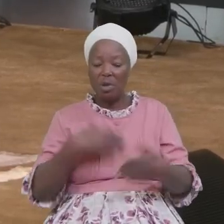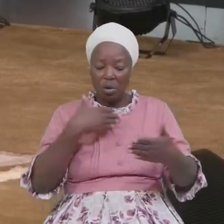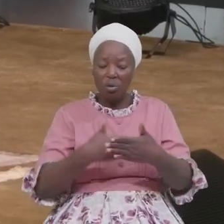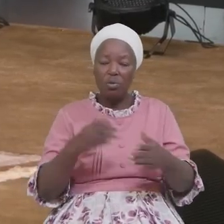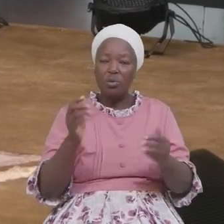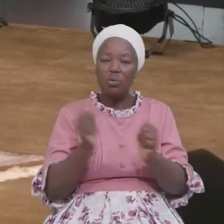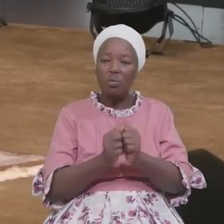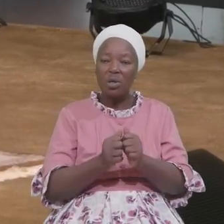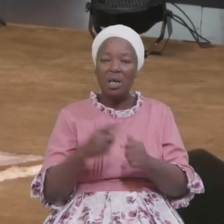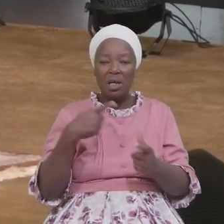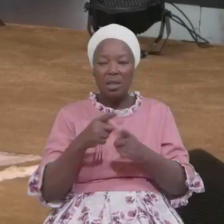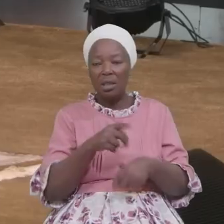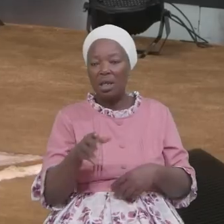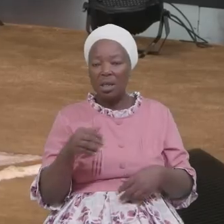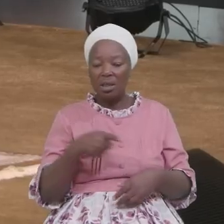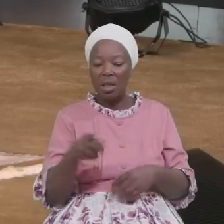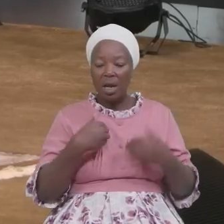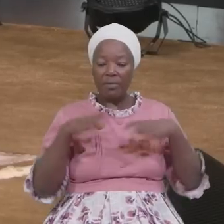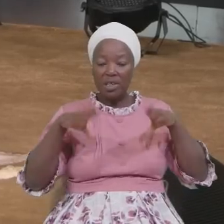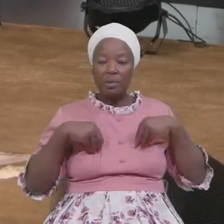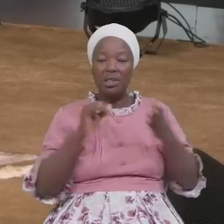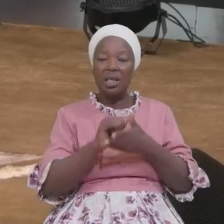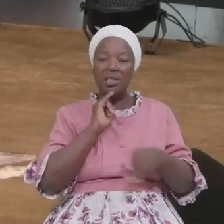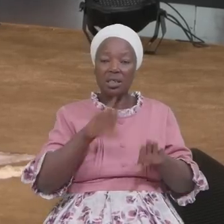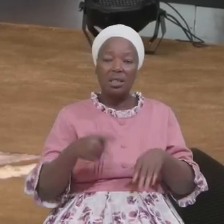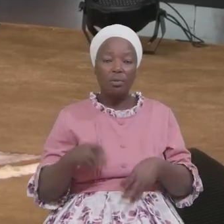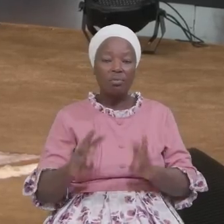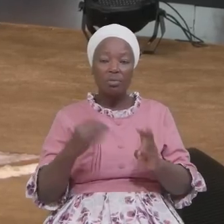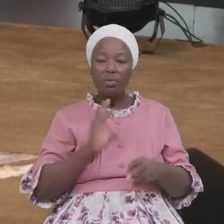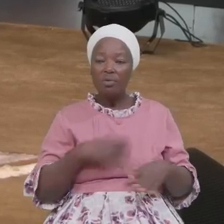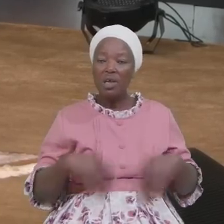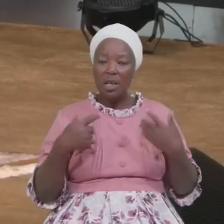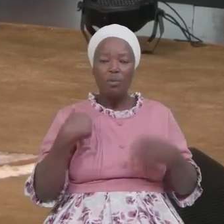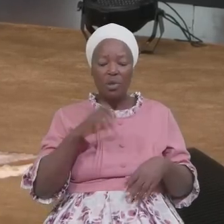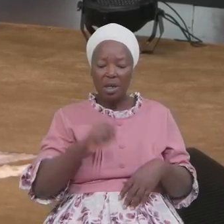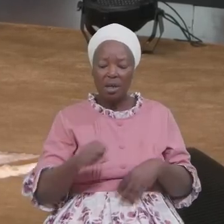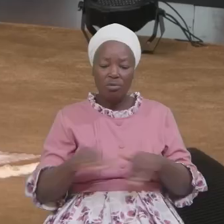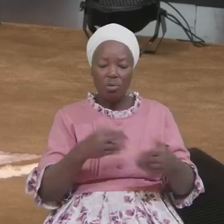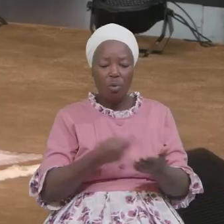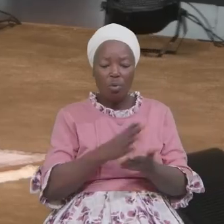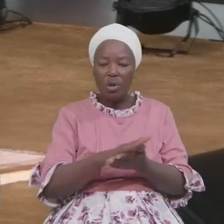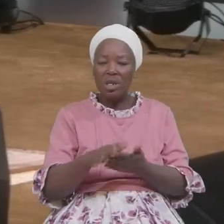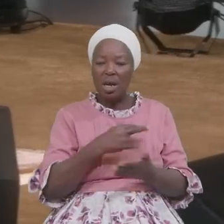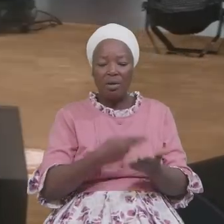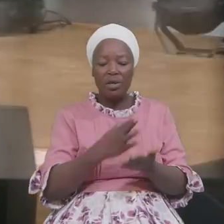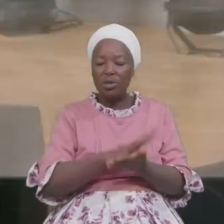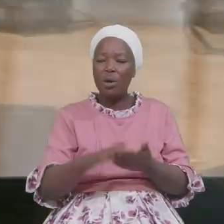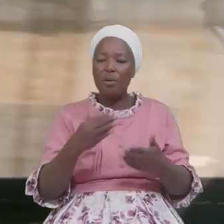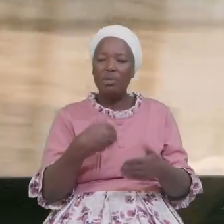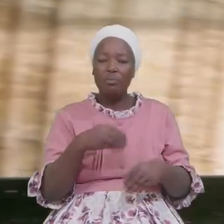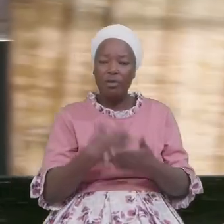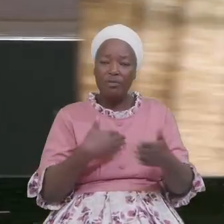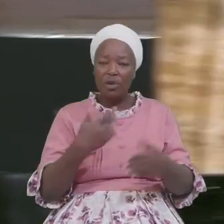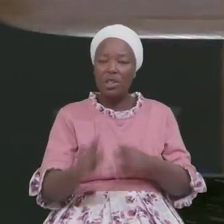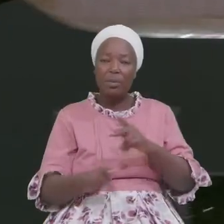and have accepted that that's a way of life. We can look holy and righteous in the sight of the people